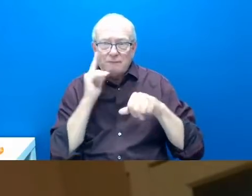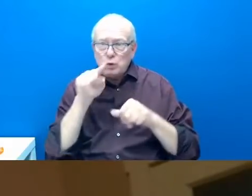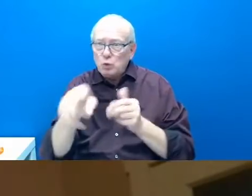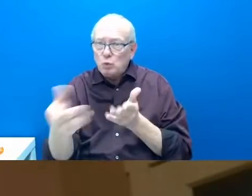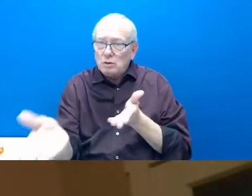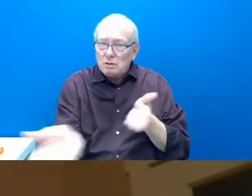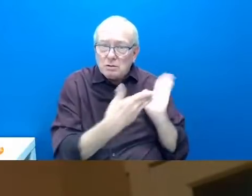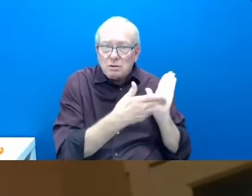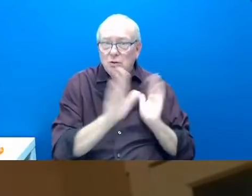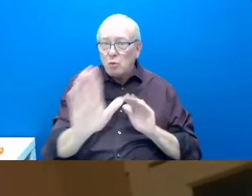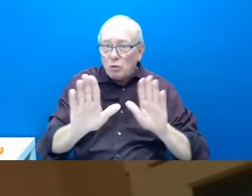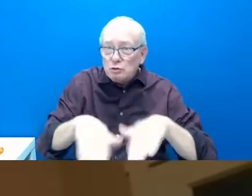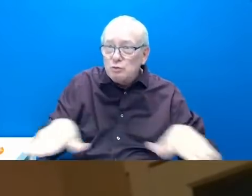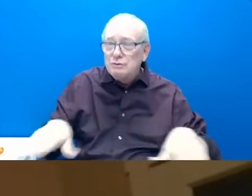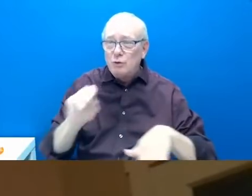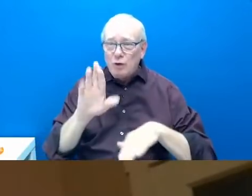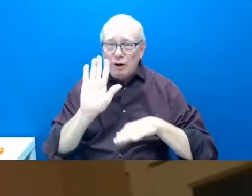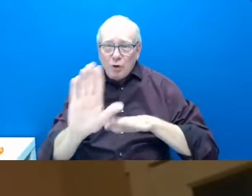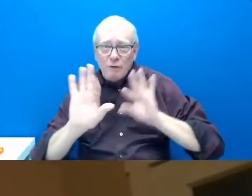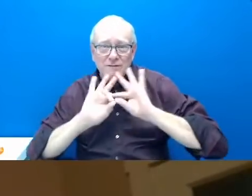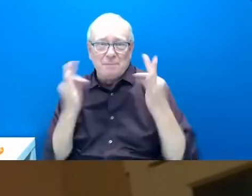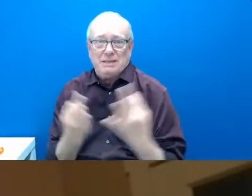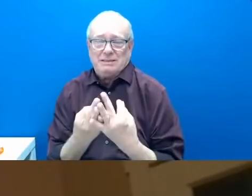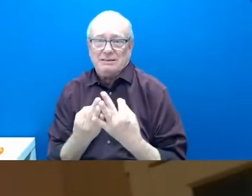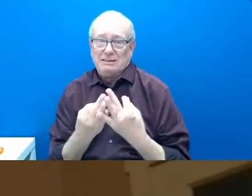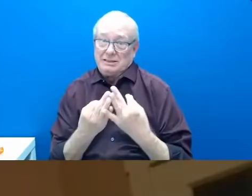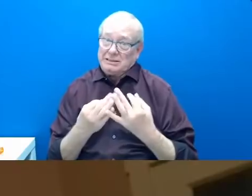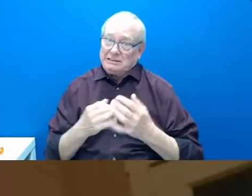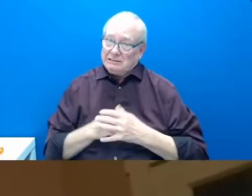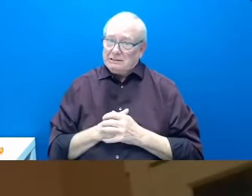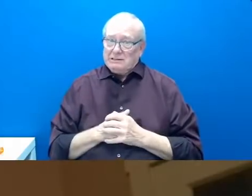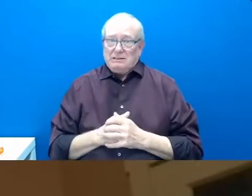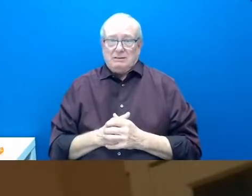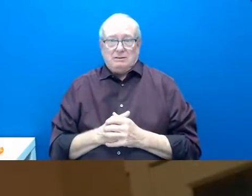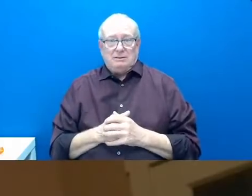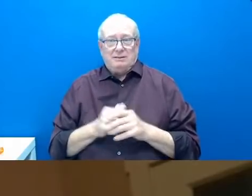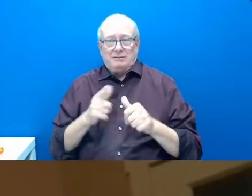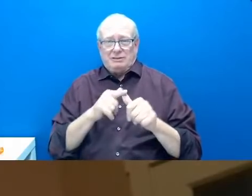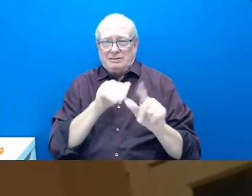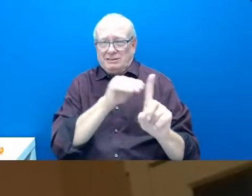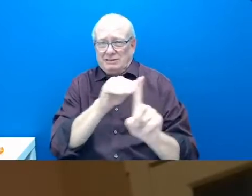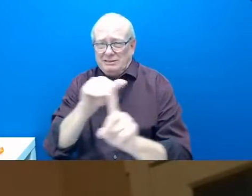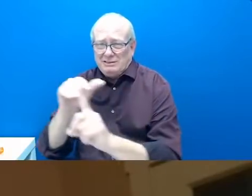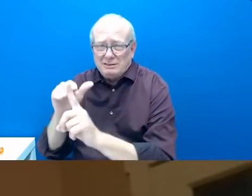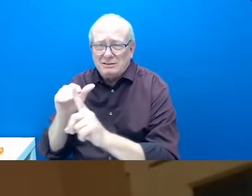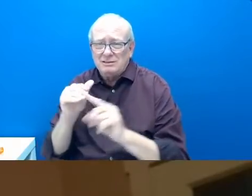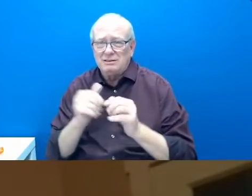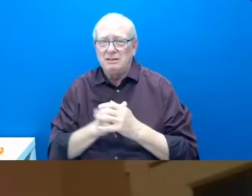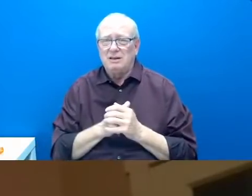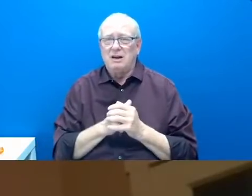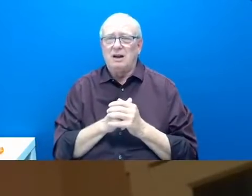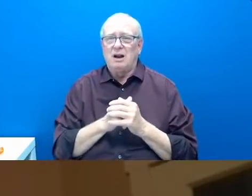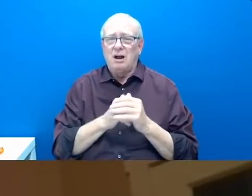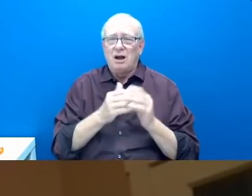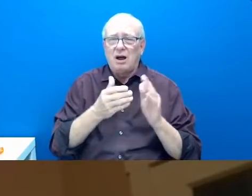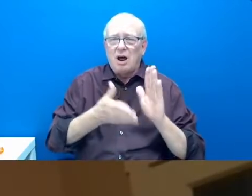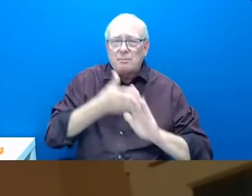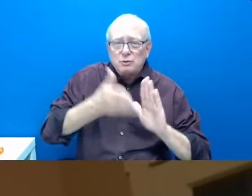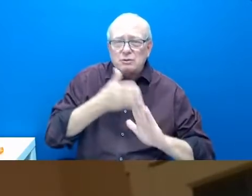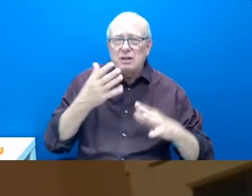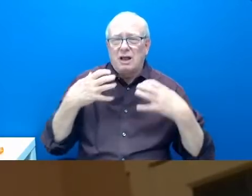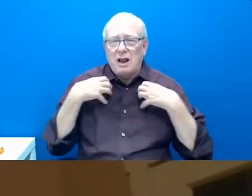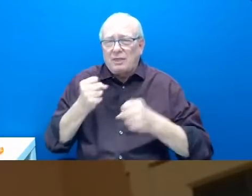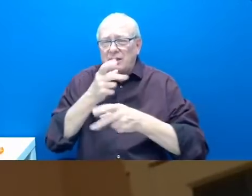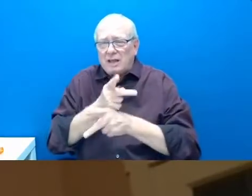protocol. So first and foremost, I want to reassure Albertans and healthcare workers that AHS, operations, physicians, are